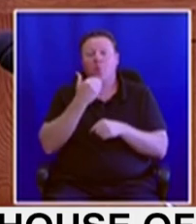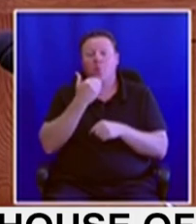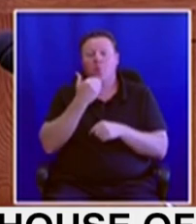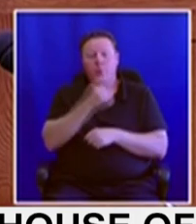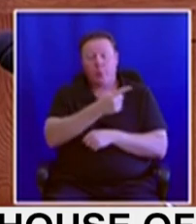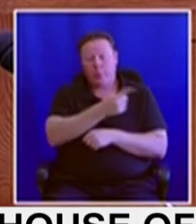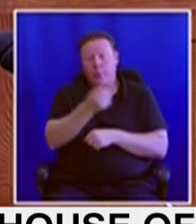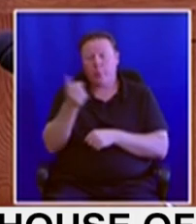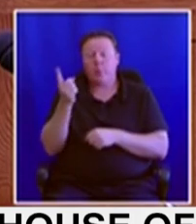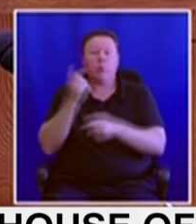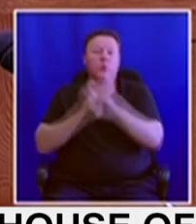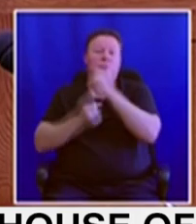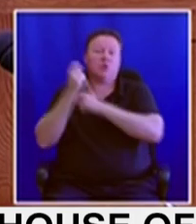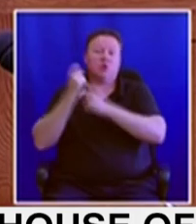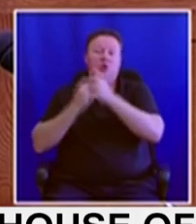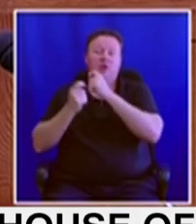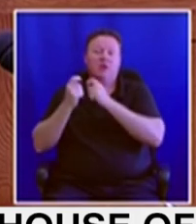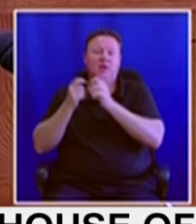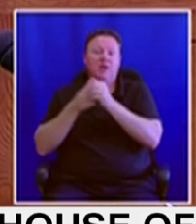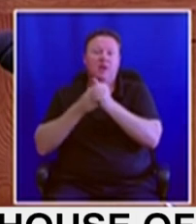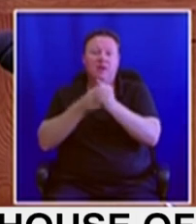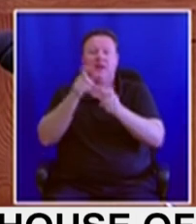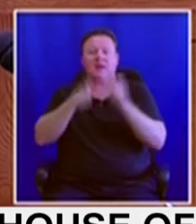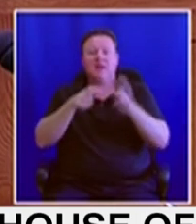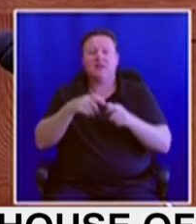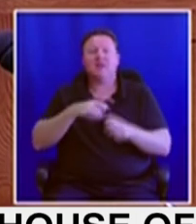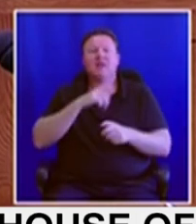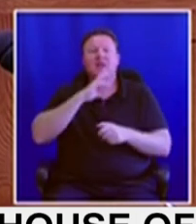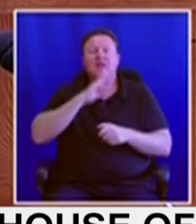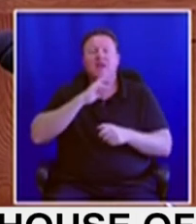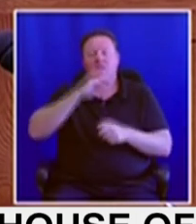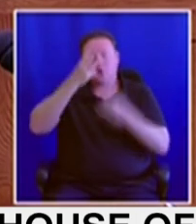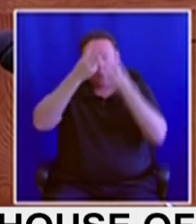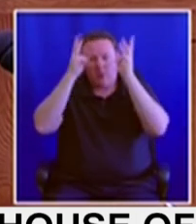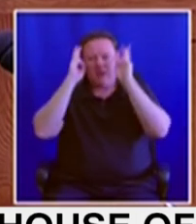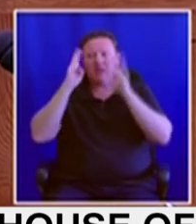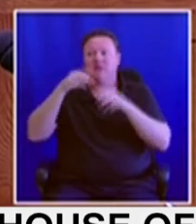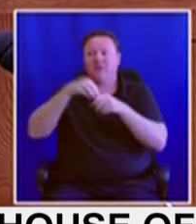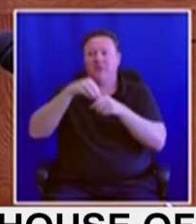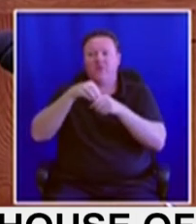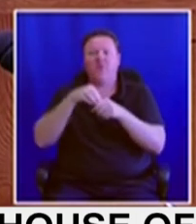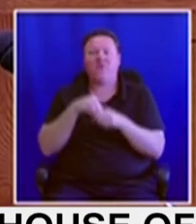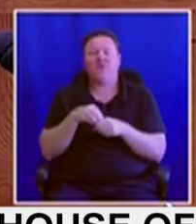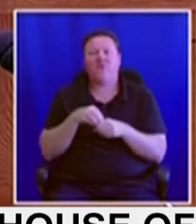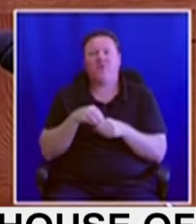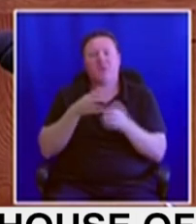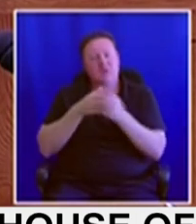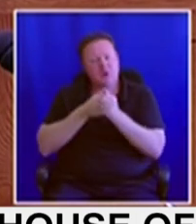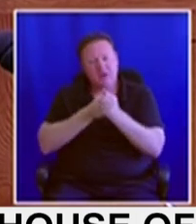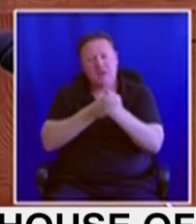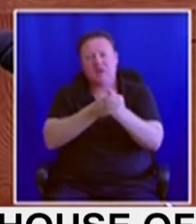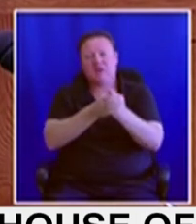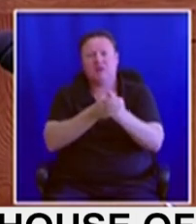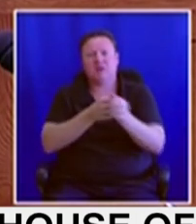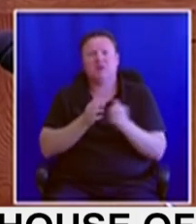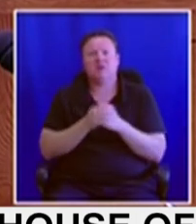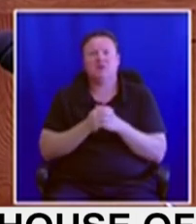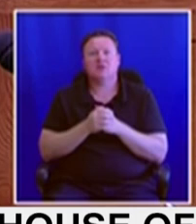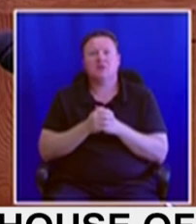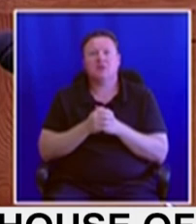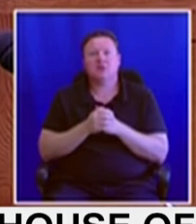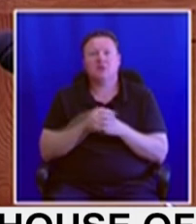our traditional leaders, kings and queens, will lead in and will steer, so